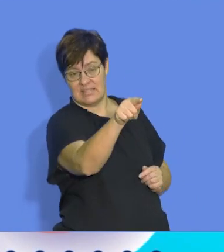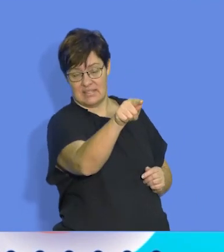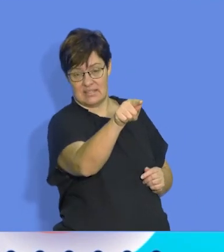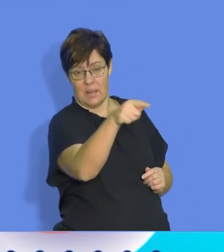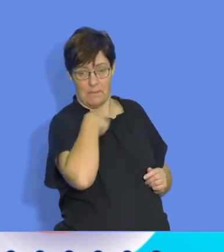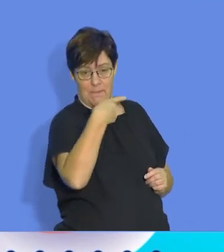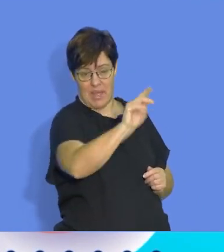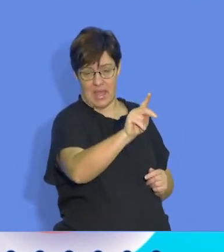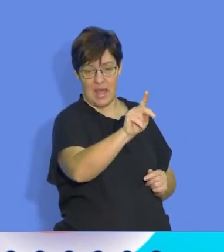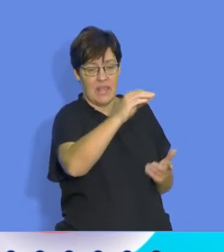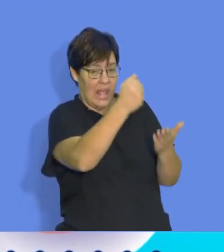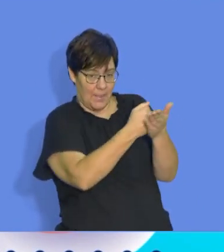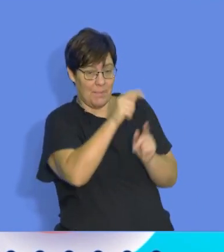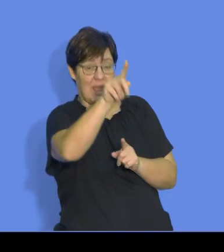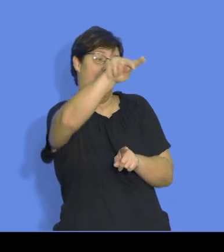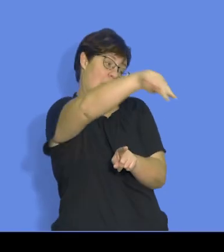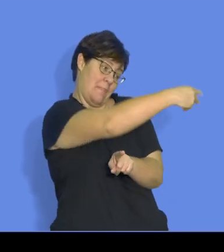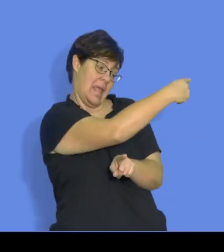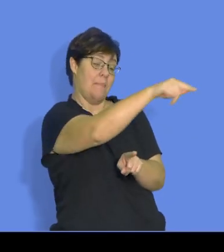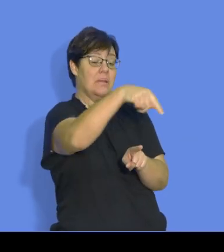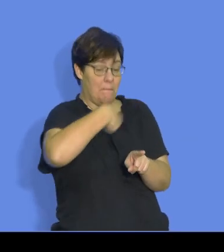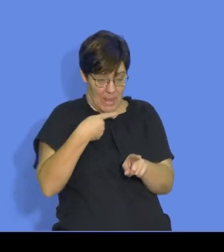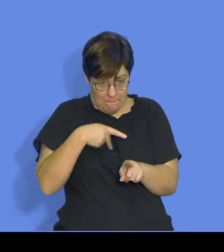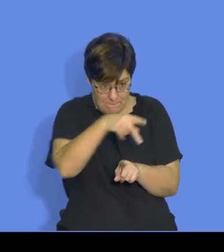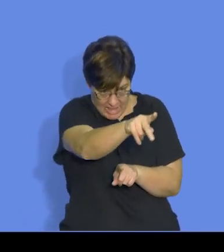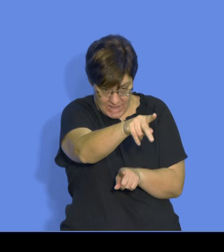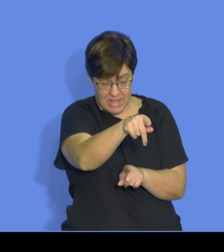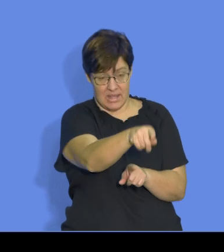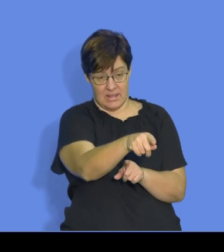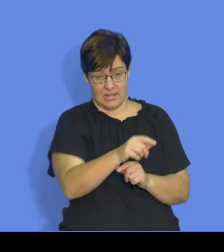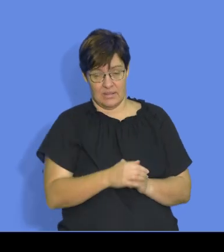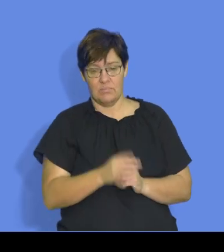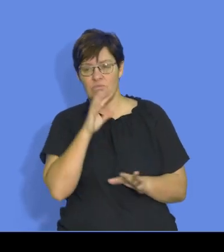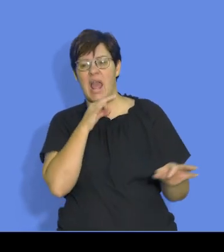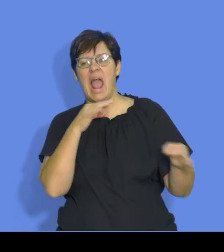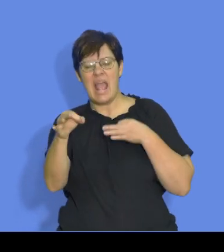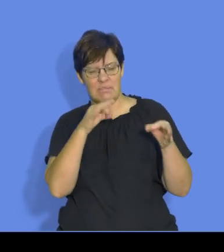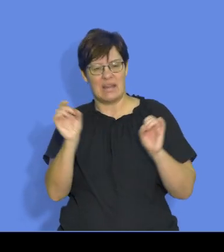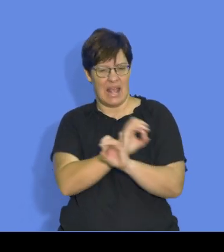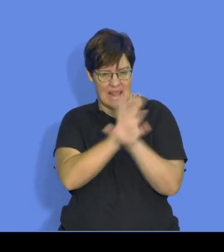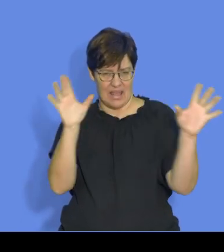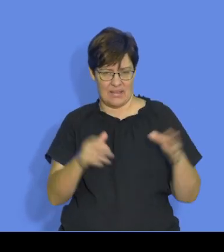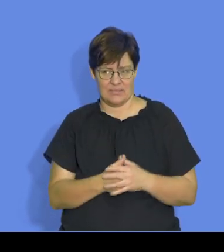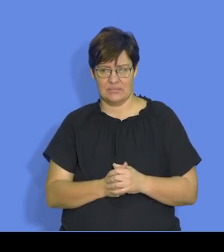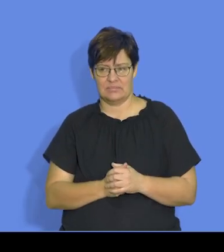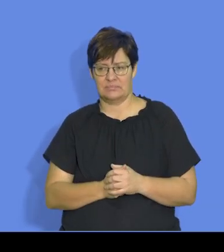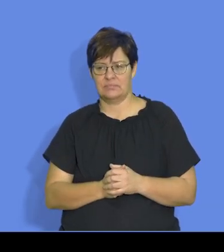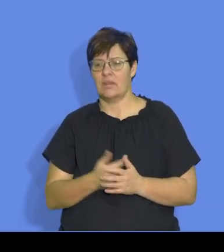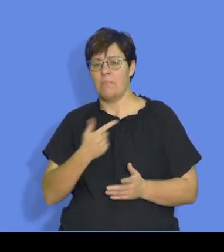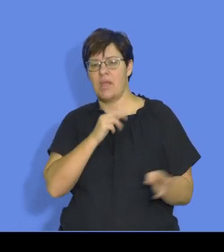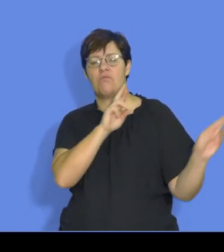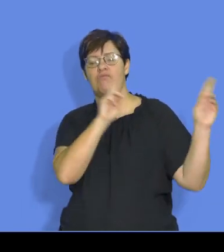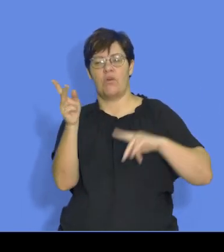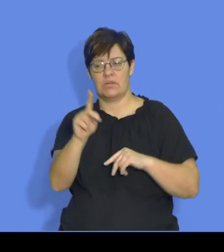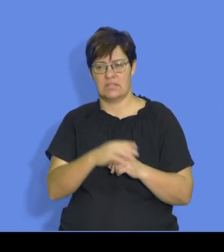example that we had? Let's just go through the example one more time so we could clearly explain to you what we are referring